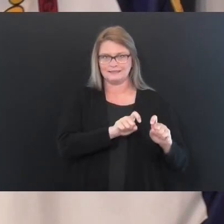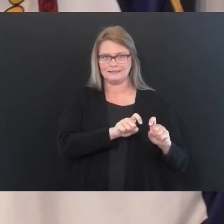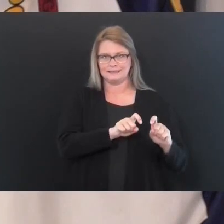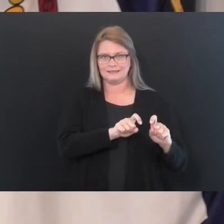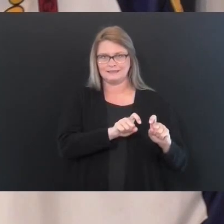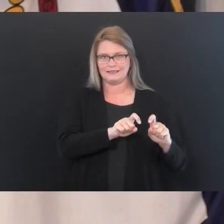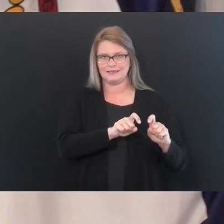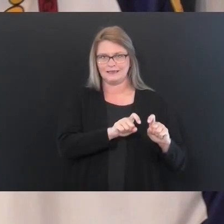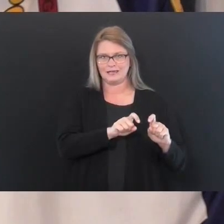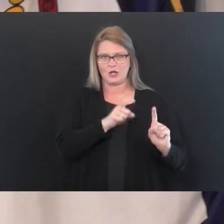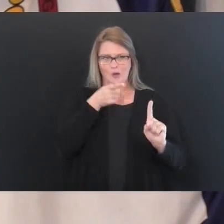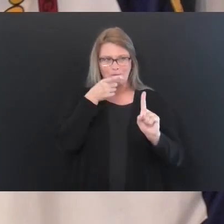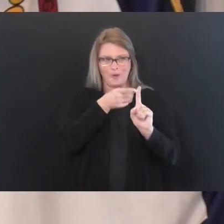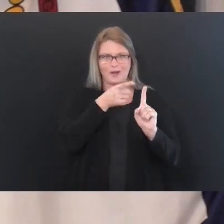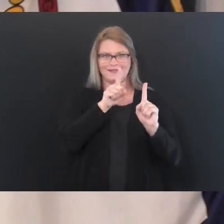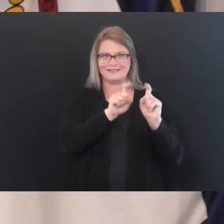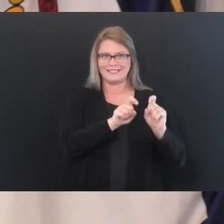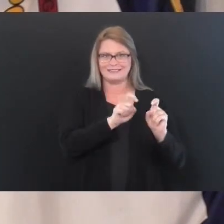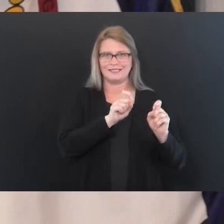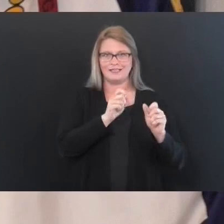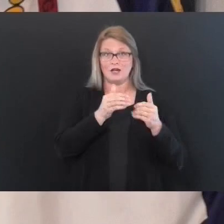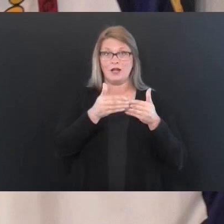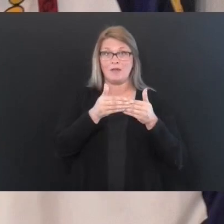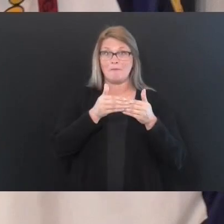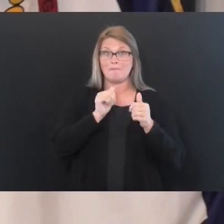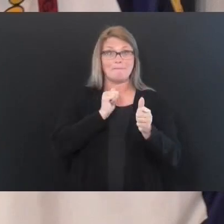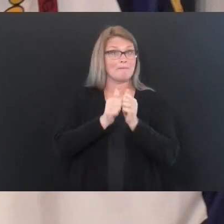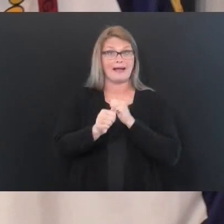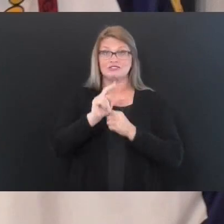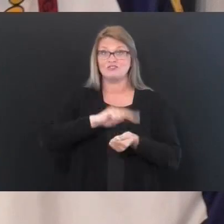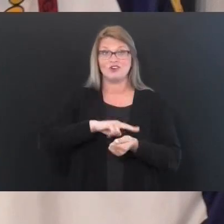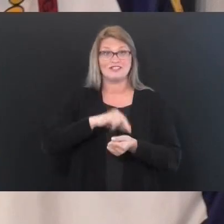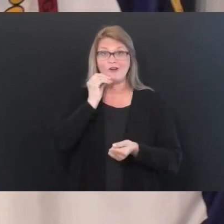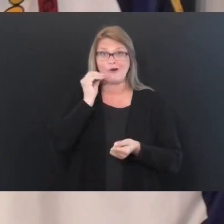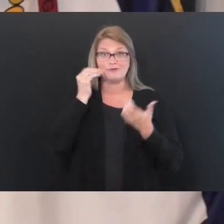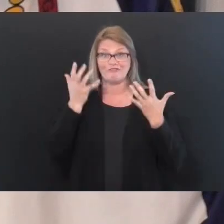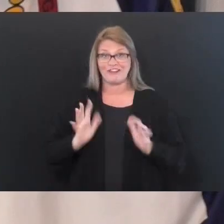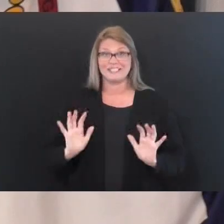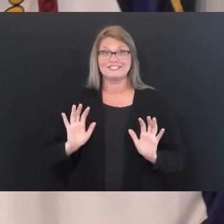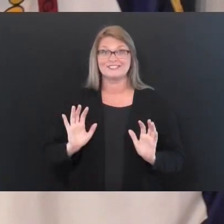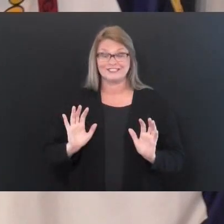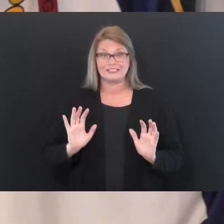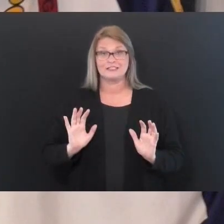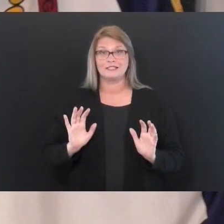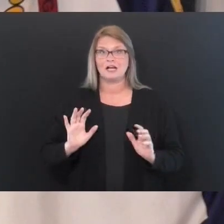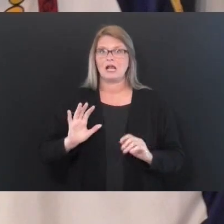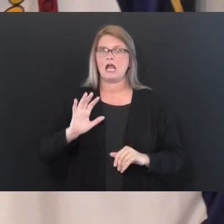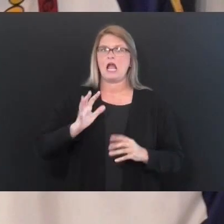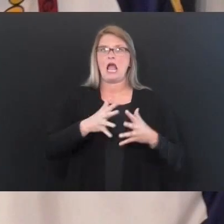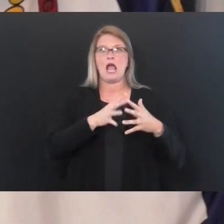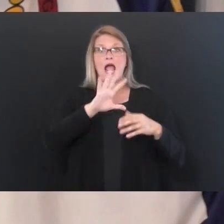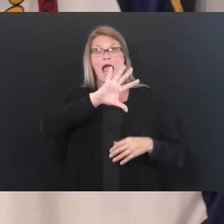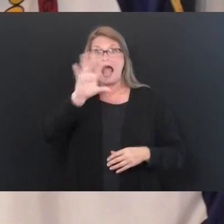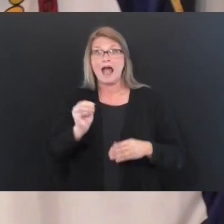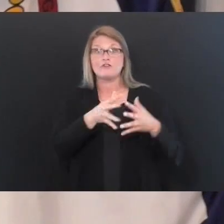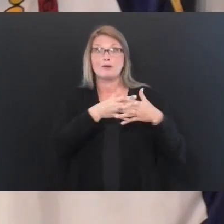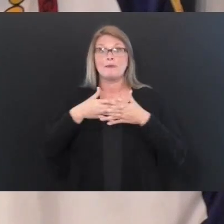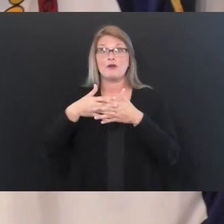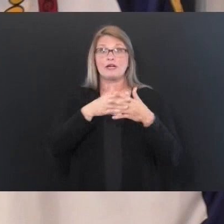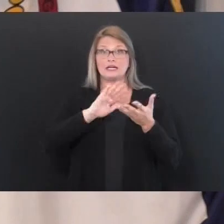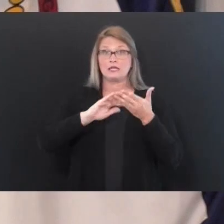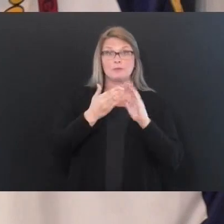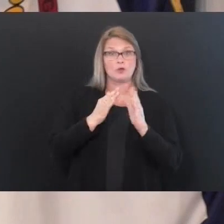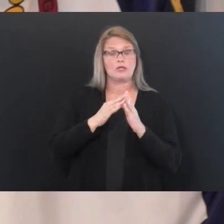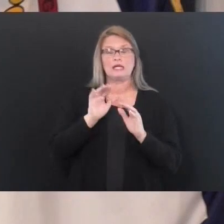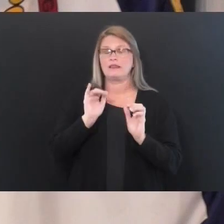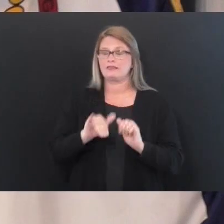we move forward beyond the nursing homes, all the things that you said, the African American community, that's an area